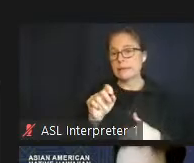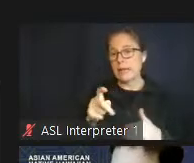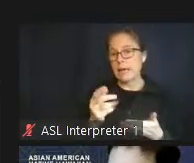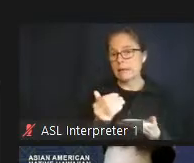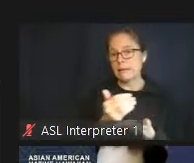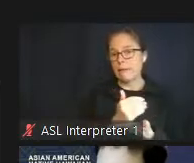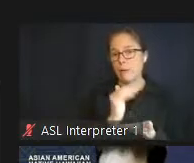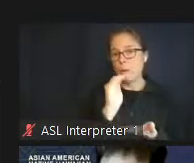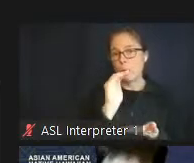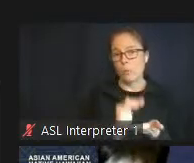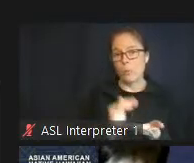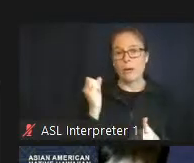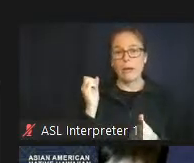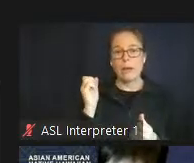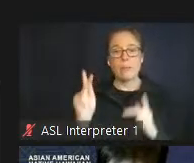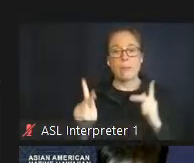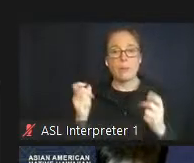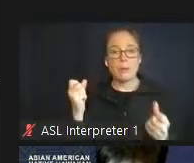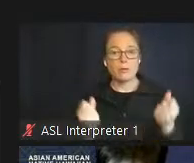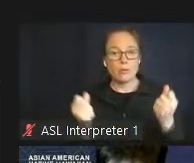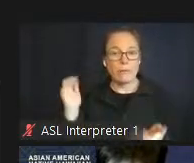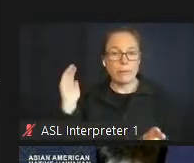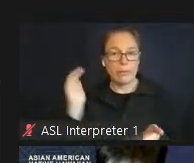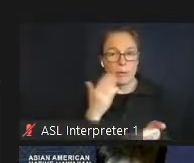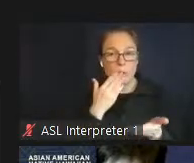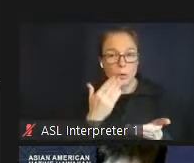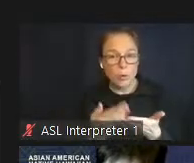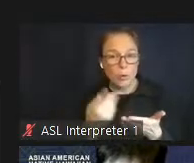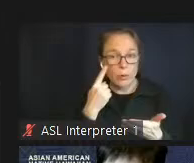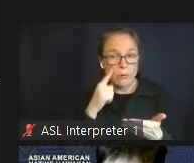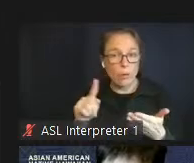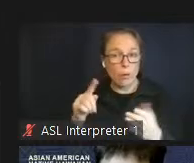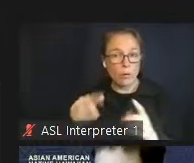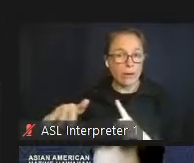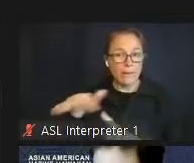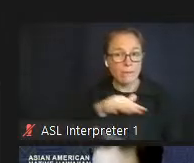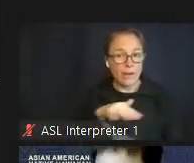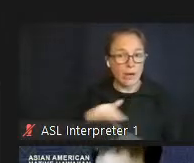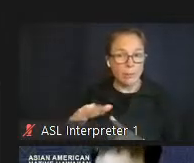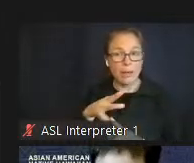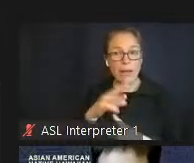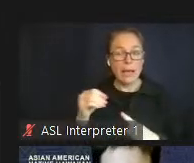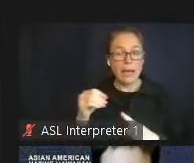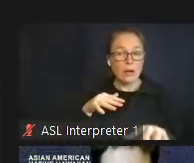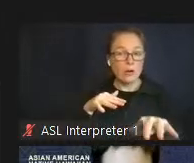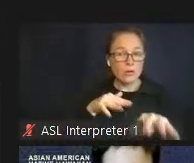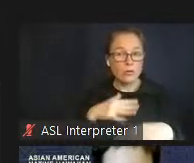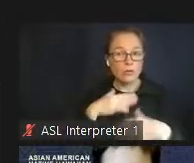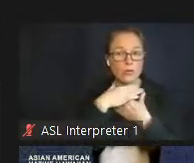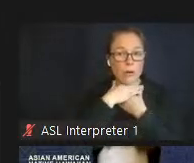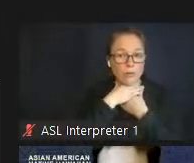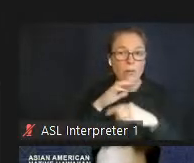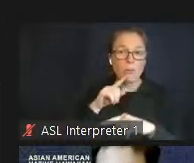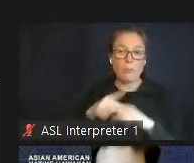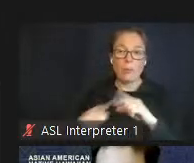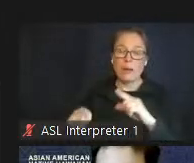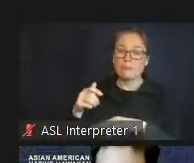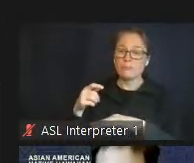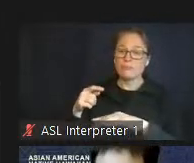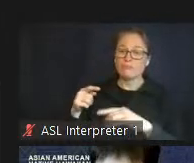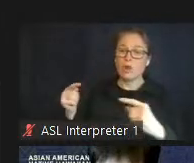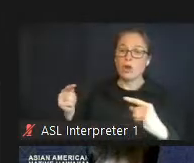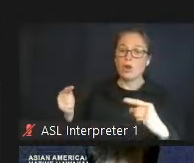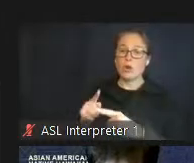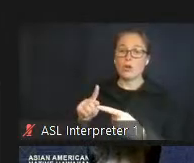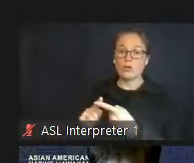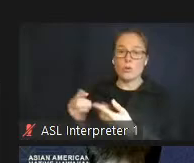drive less. It's good for the environment and traffic congestion, but hurts this revenue source. And the second factor